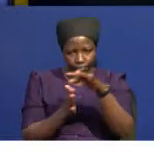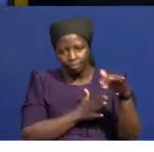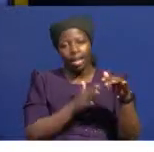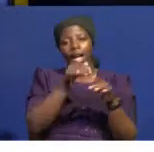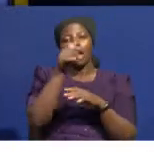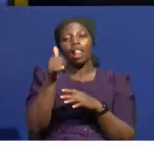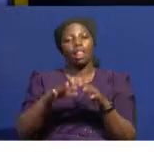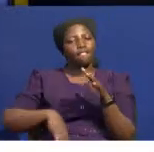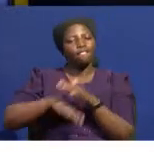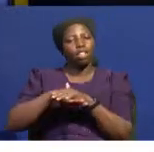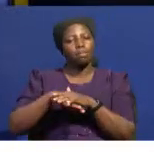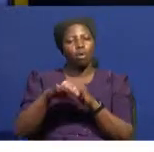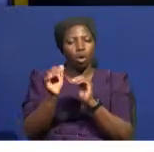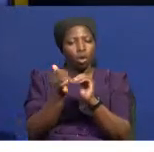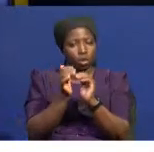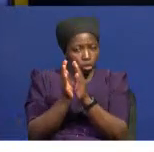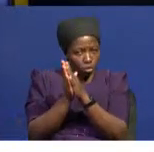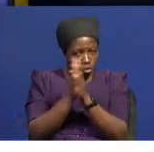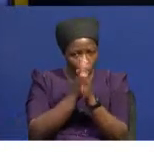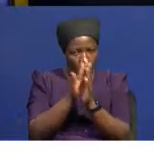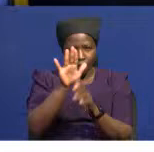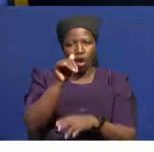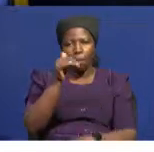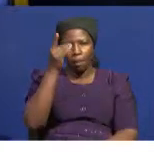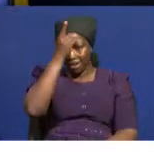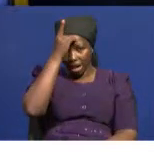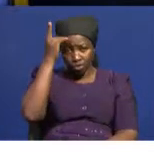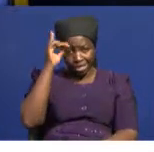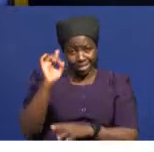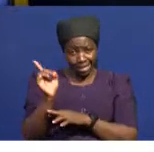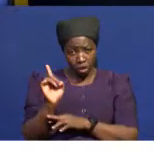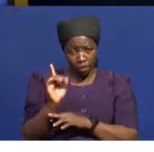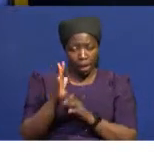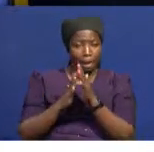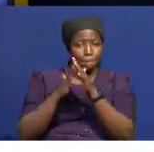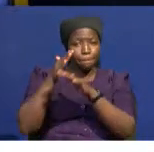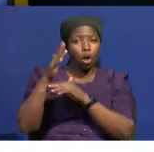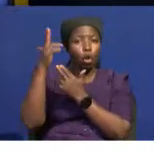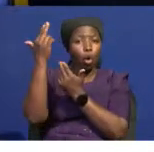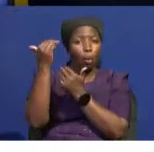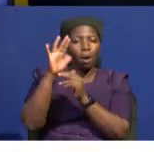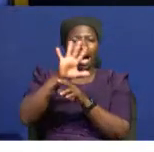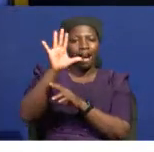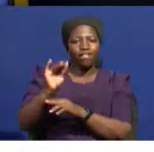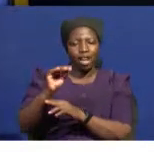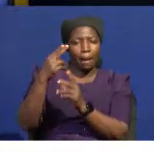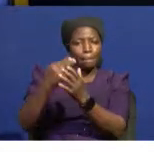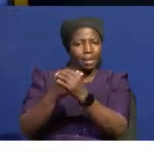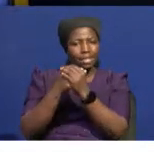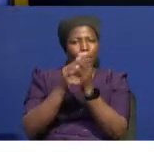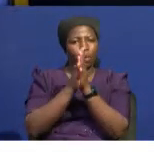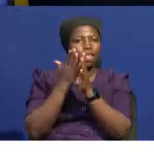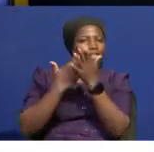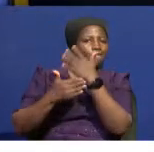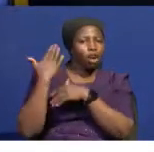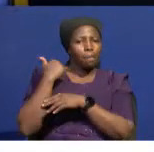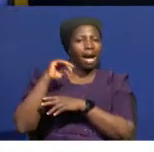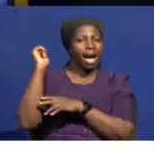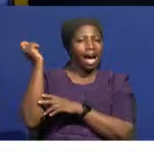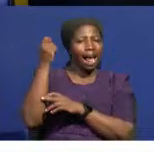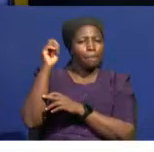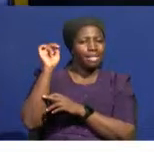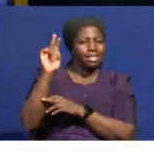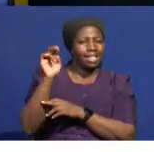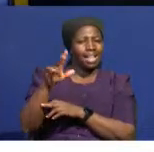Another football story from Dagoretti in Nairobi. Beyond Hoops Africa, in partnership with the former Harambee Stars captain Dennis